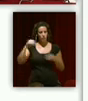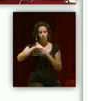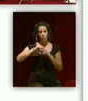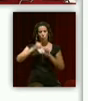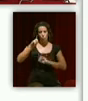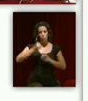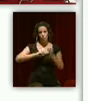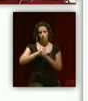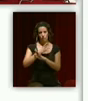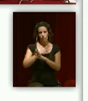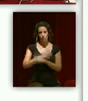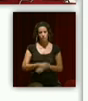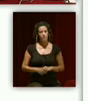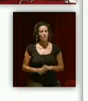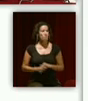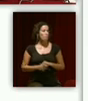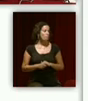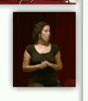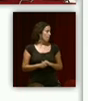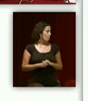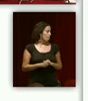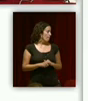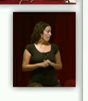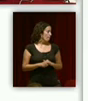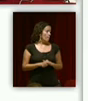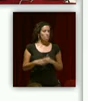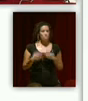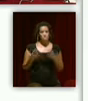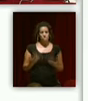creating further apps.